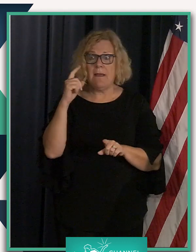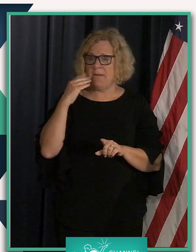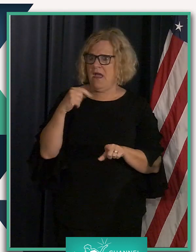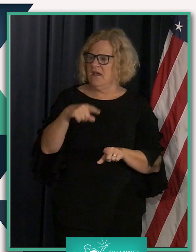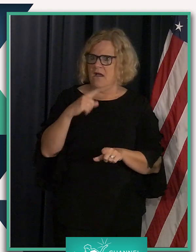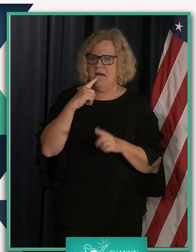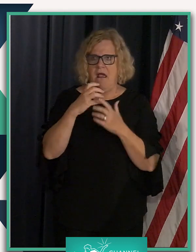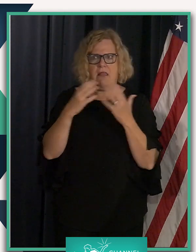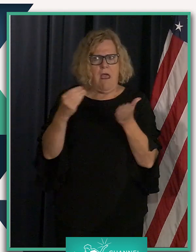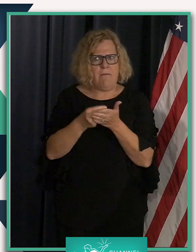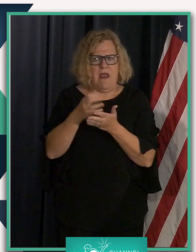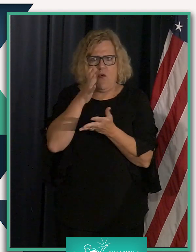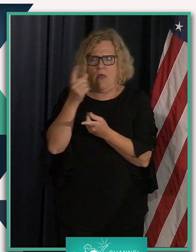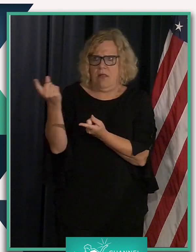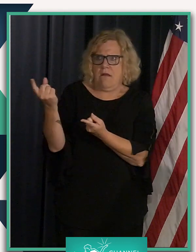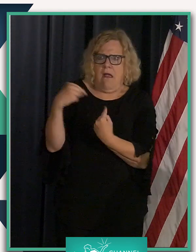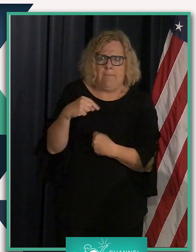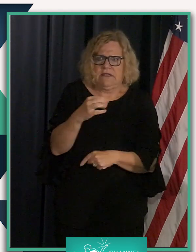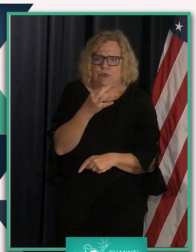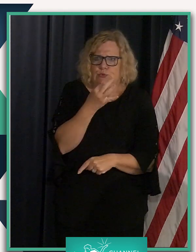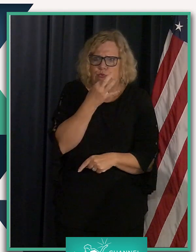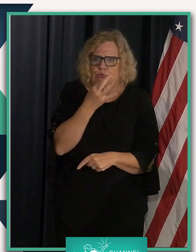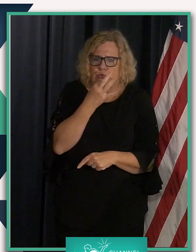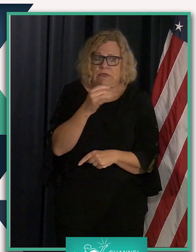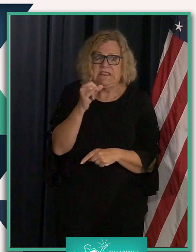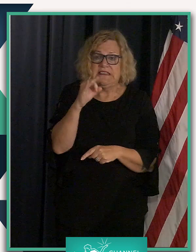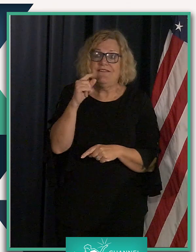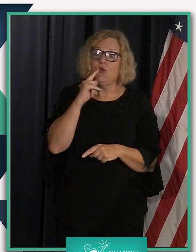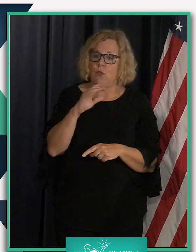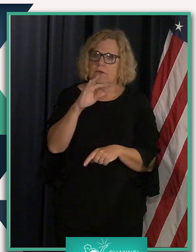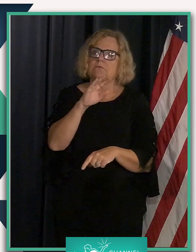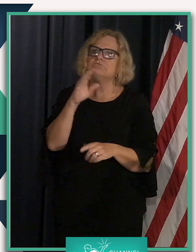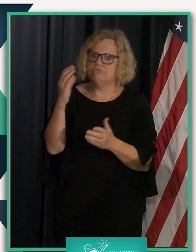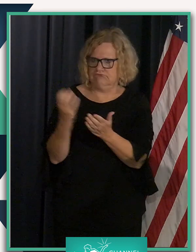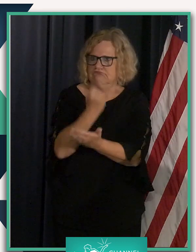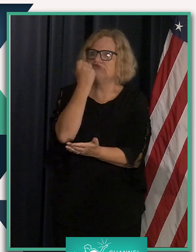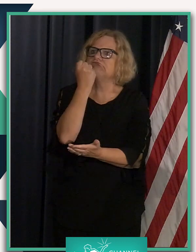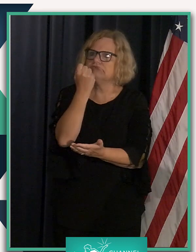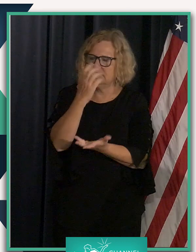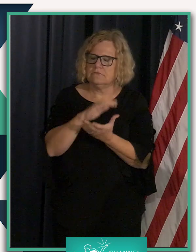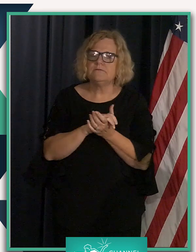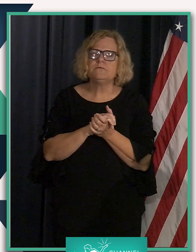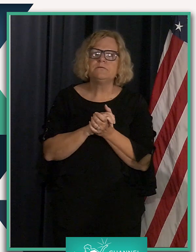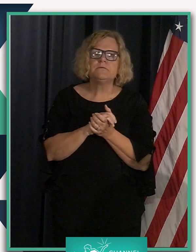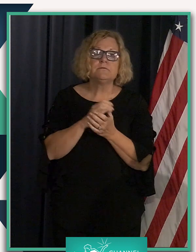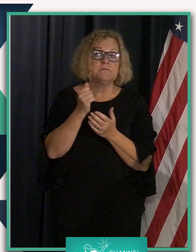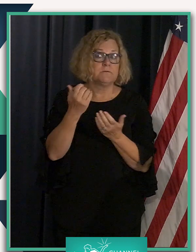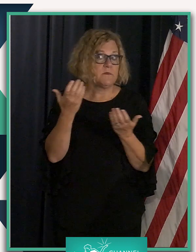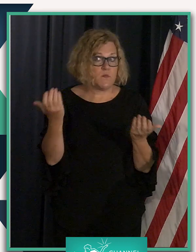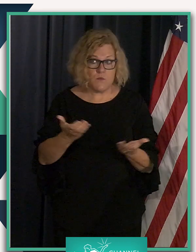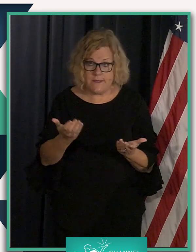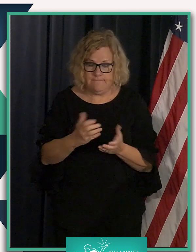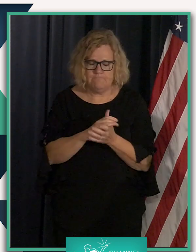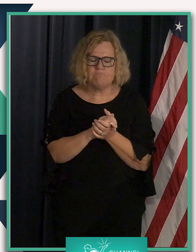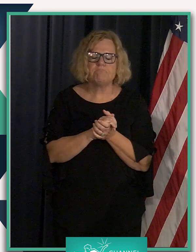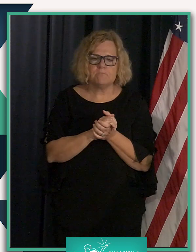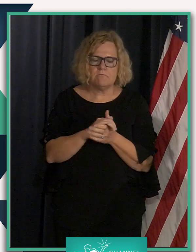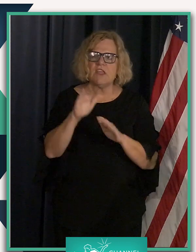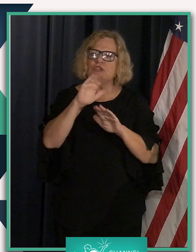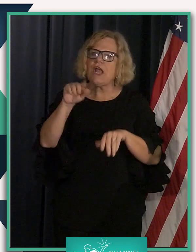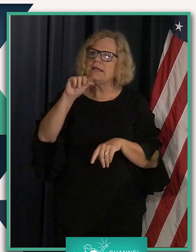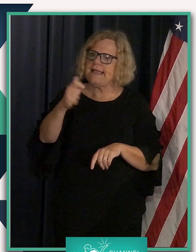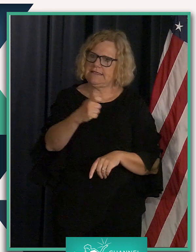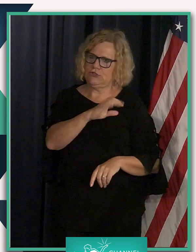lot of money that's going to be coming very soon if you take advantage of it. So, here's what it is. The child